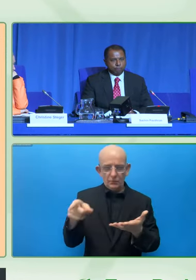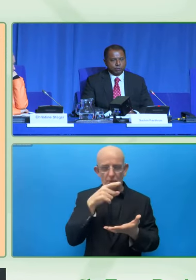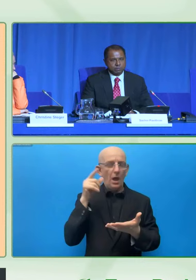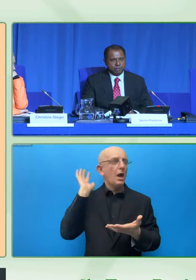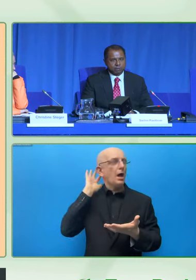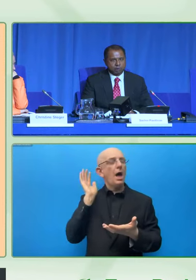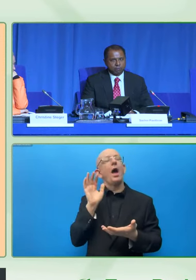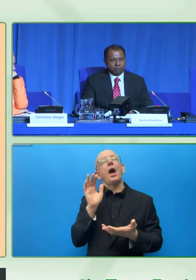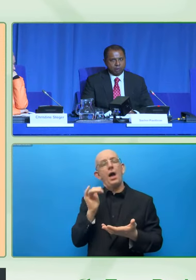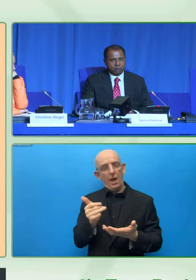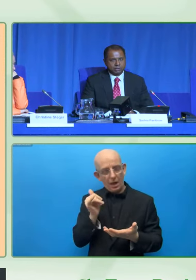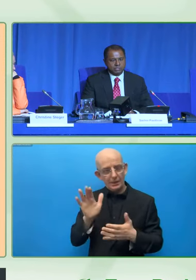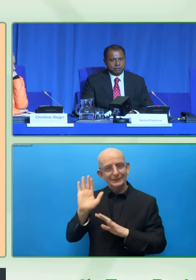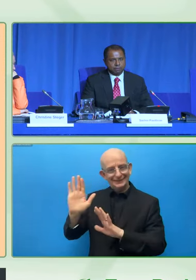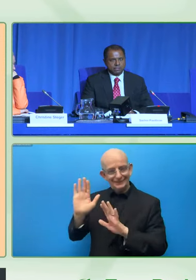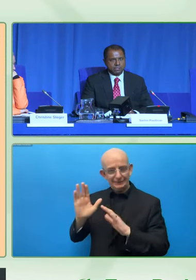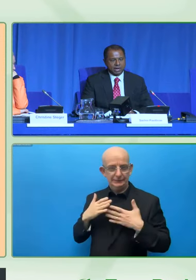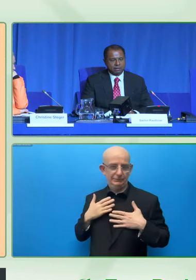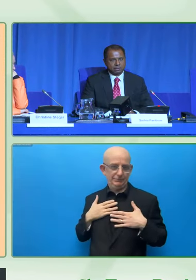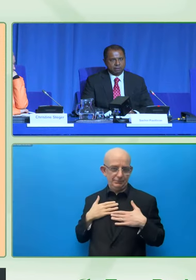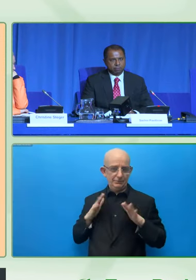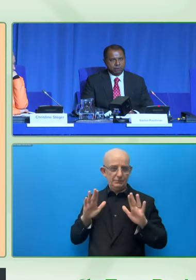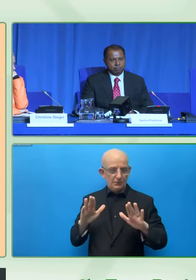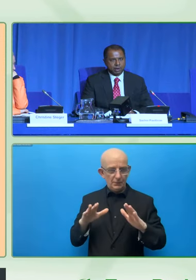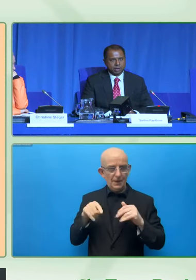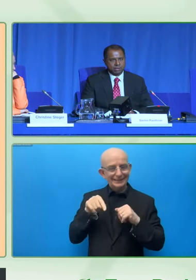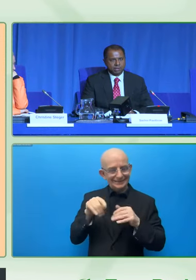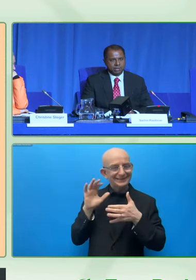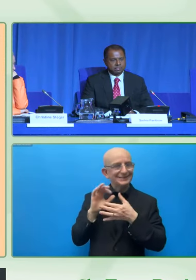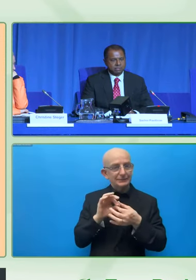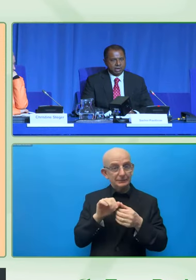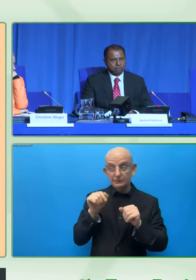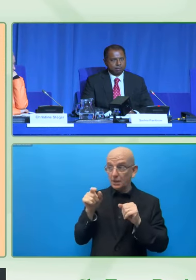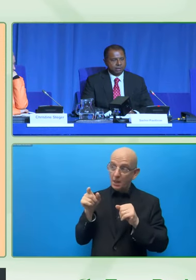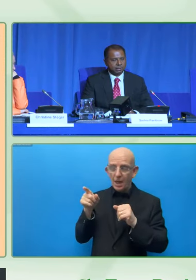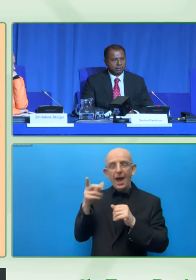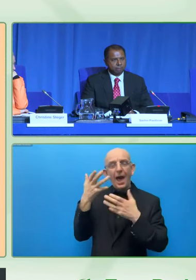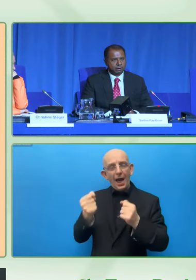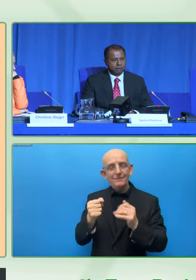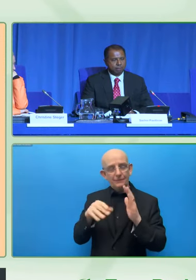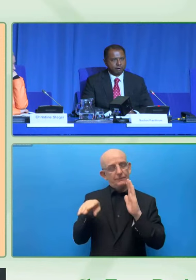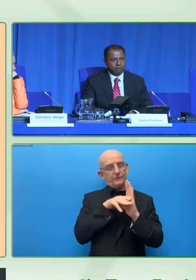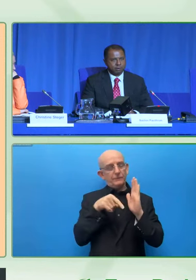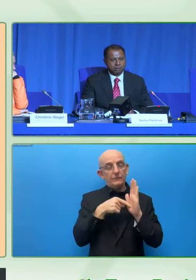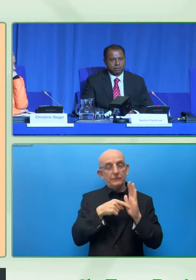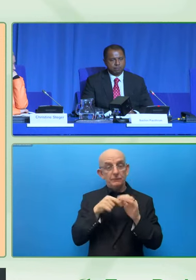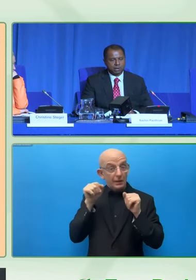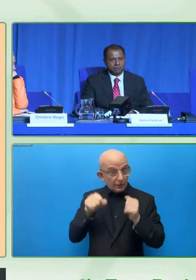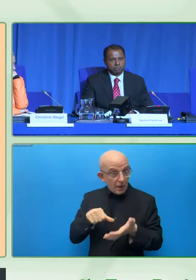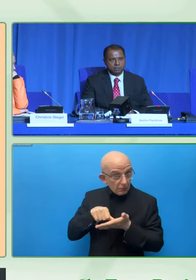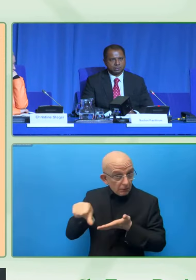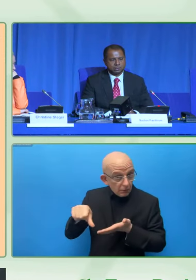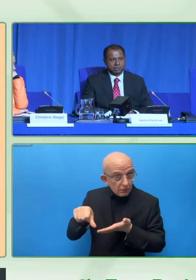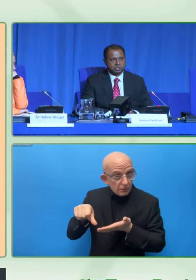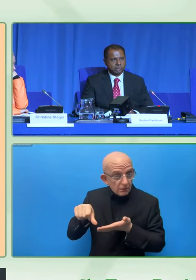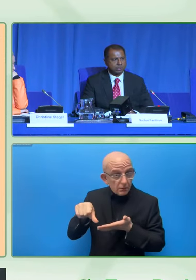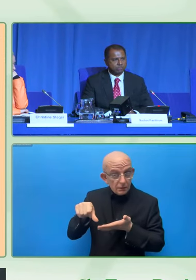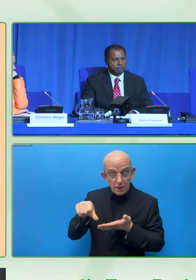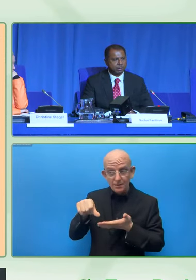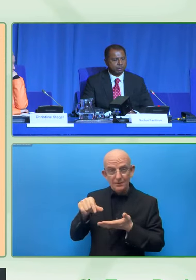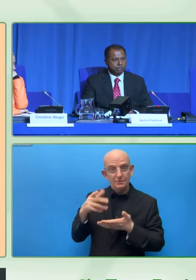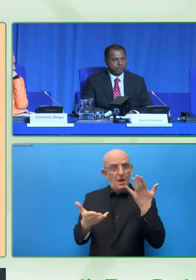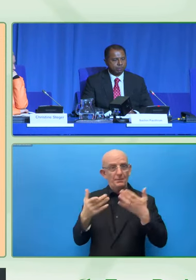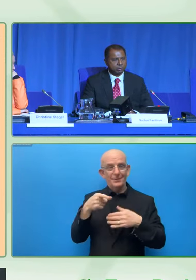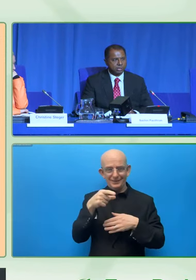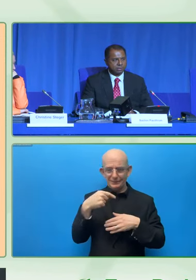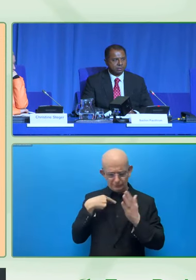the enforcement of all these different standards that we write is done by the different federal departments, such as